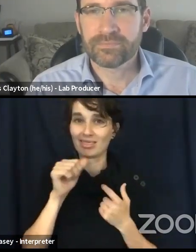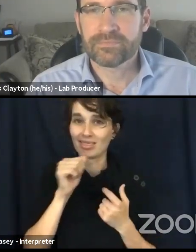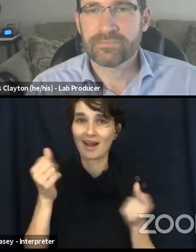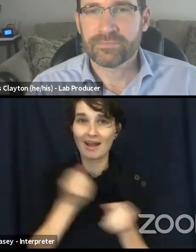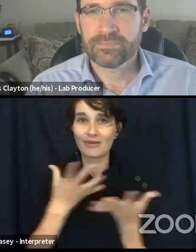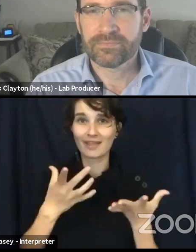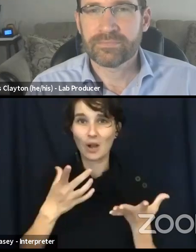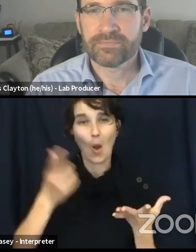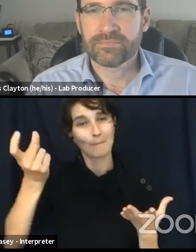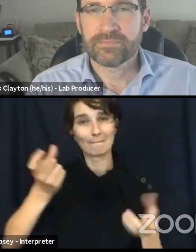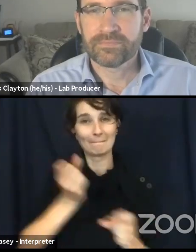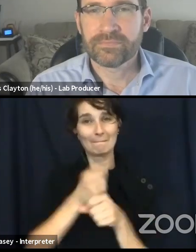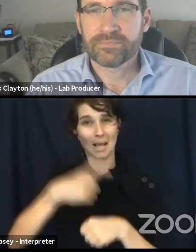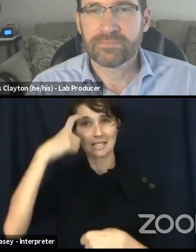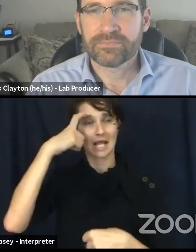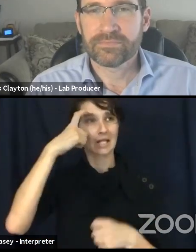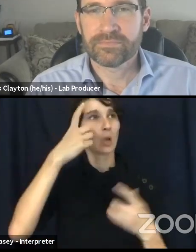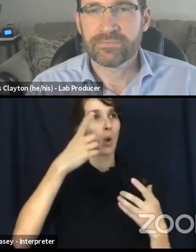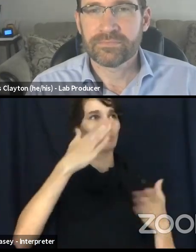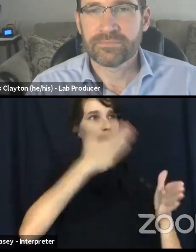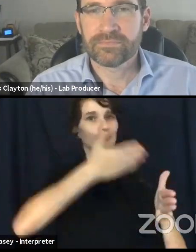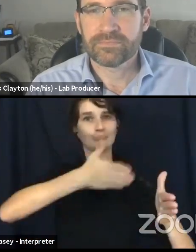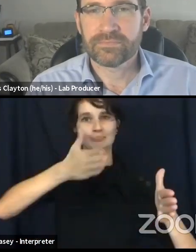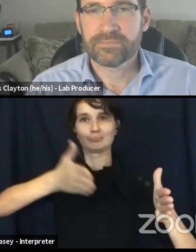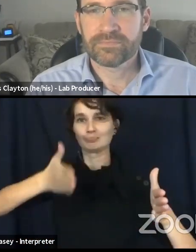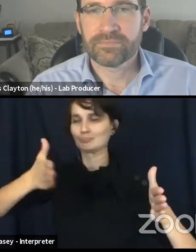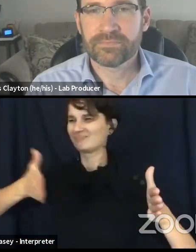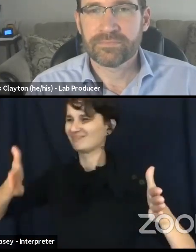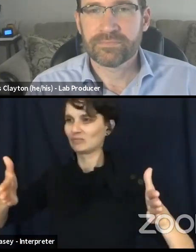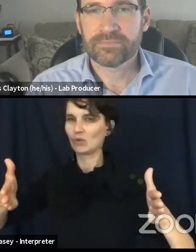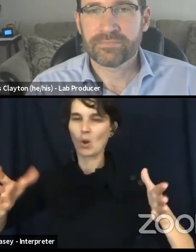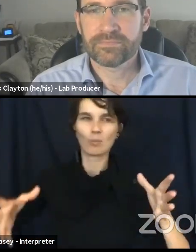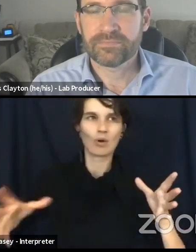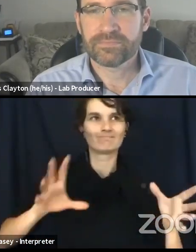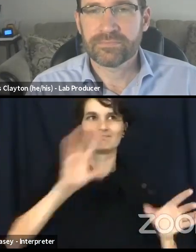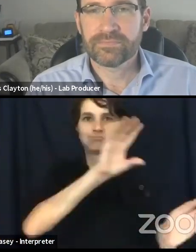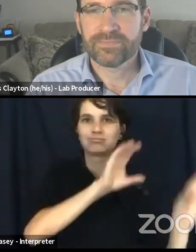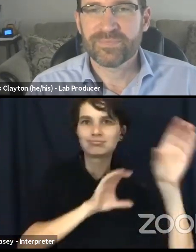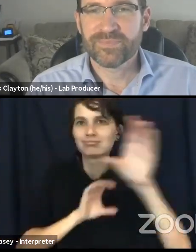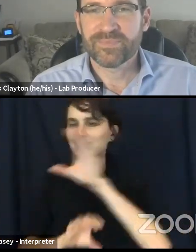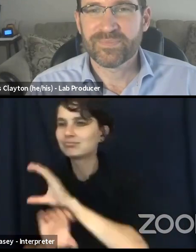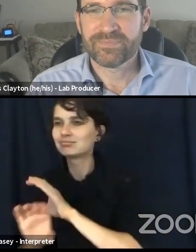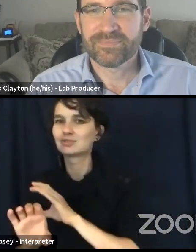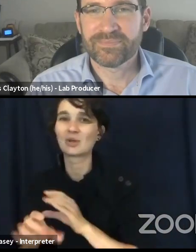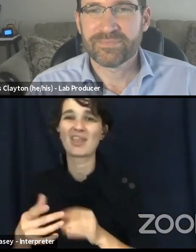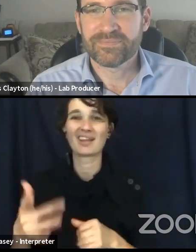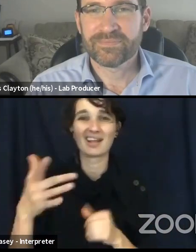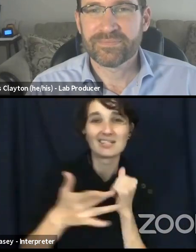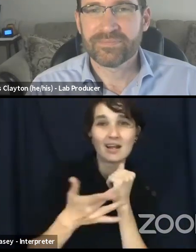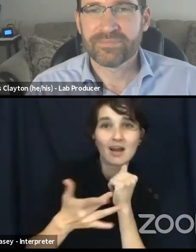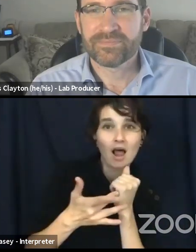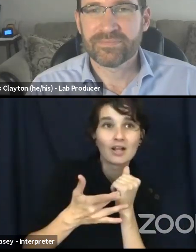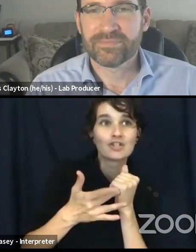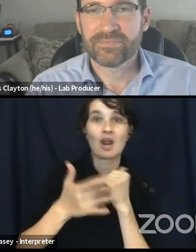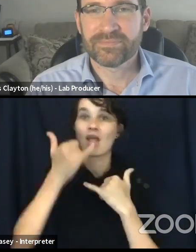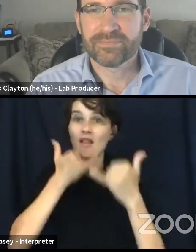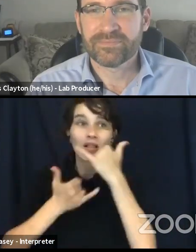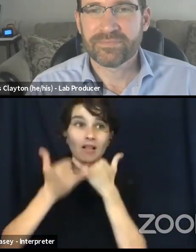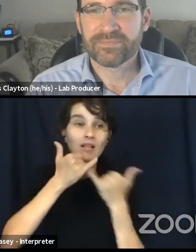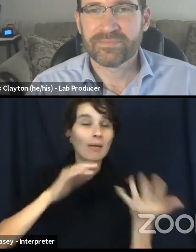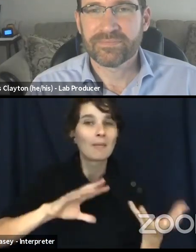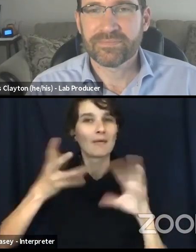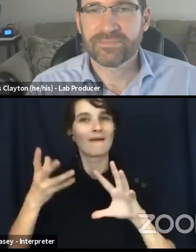like working with technology, you know, like not knowing, messing up, you know, glitching out, all of these things are in a way more sincere. So it